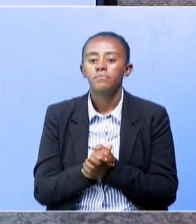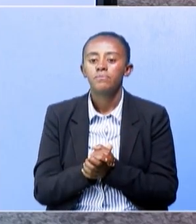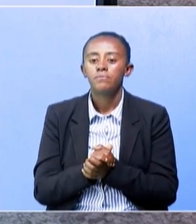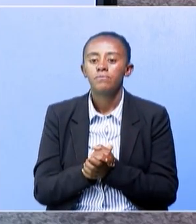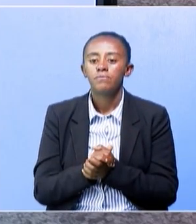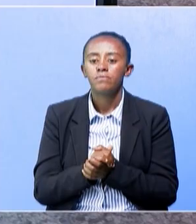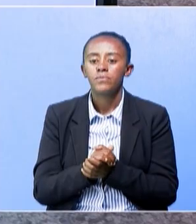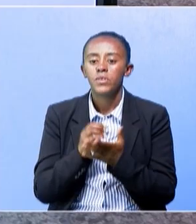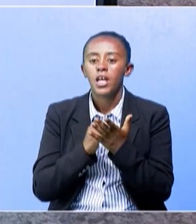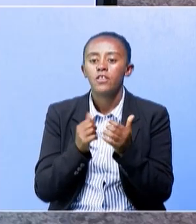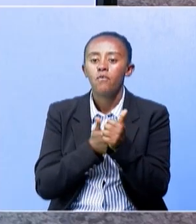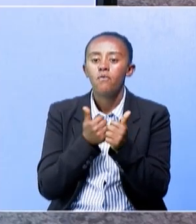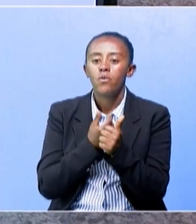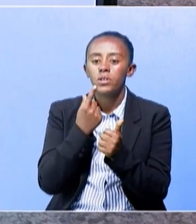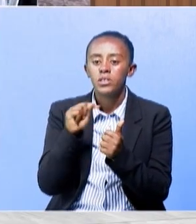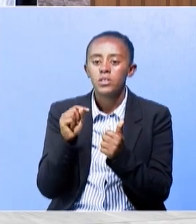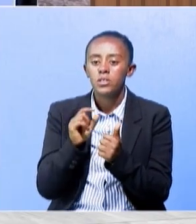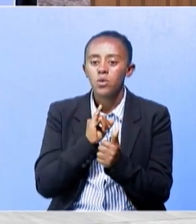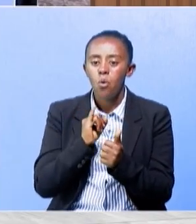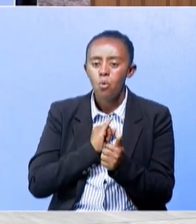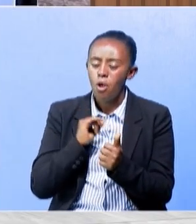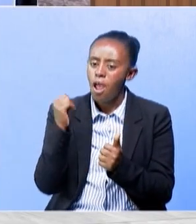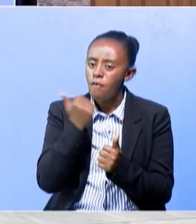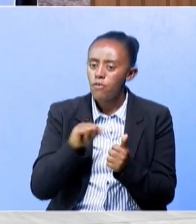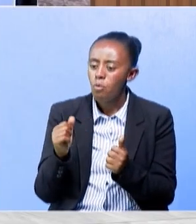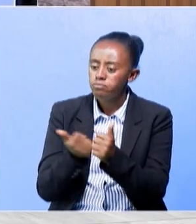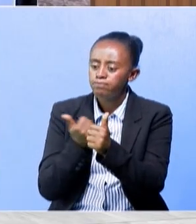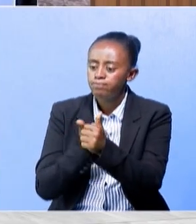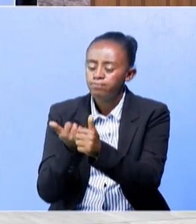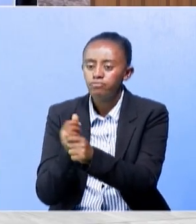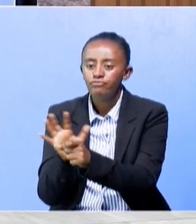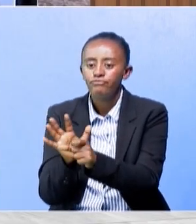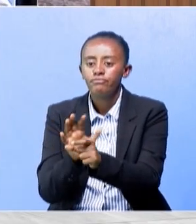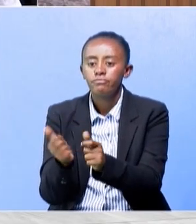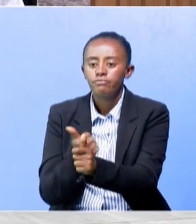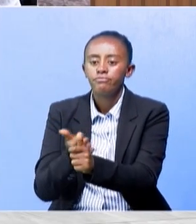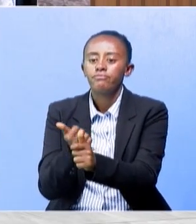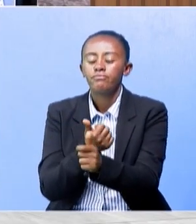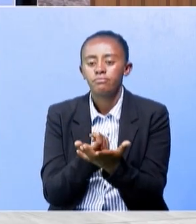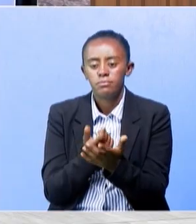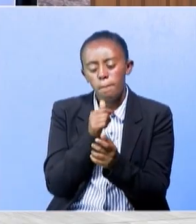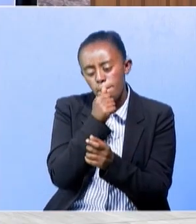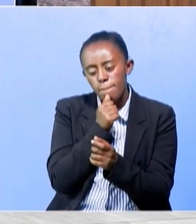Here, it follows the owner everywhere and waits for them patiently.